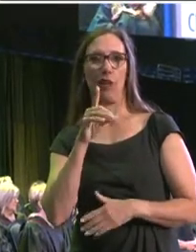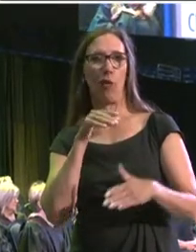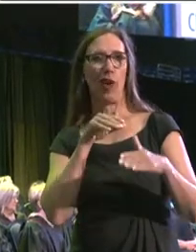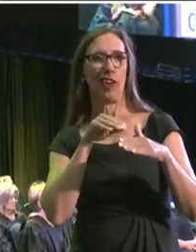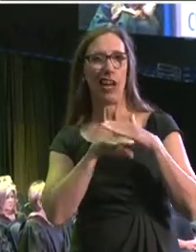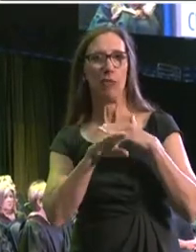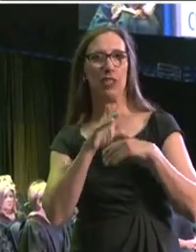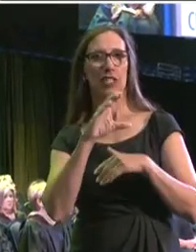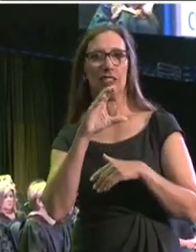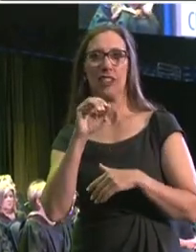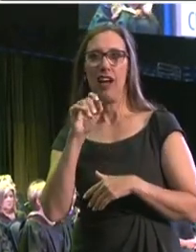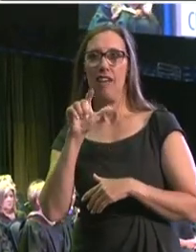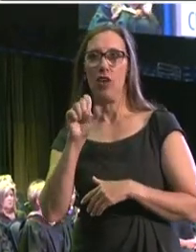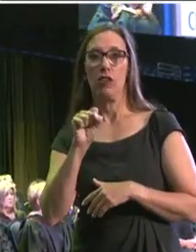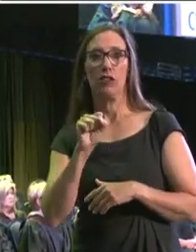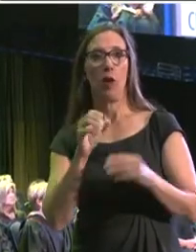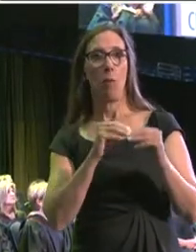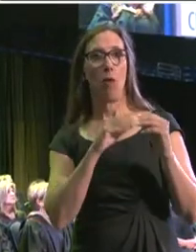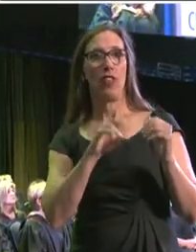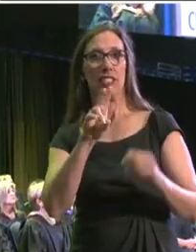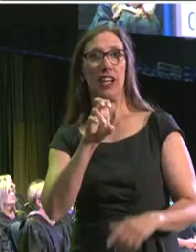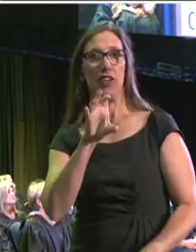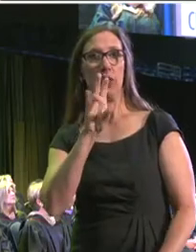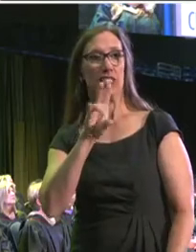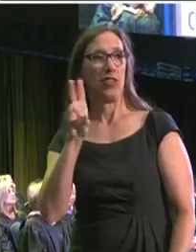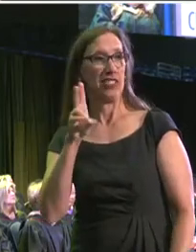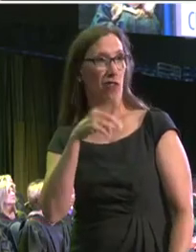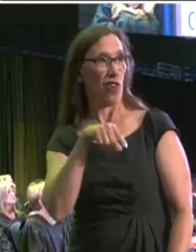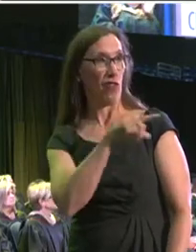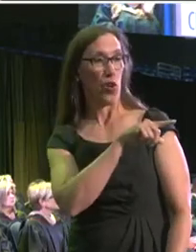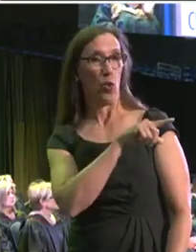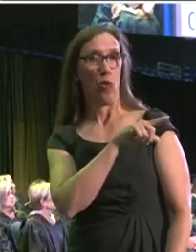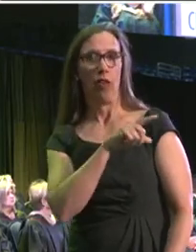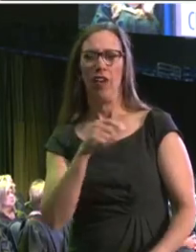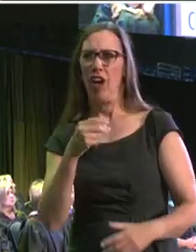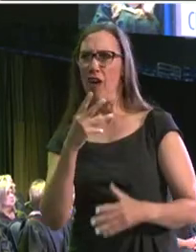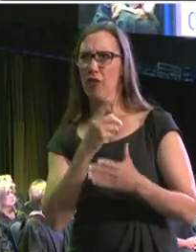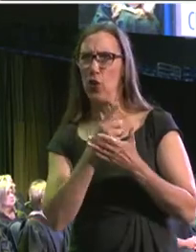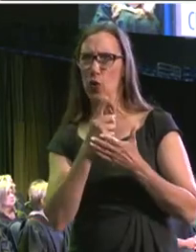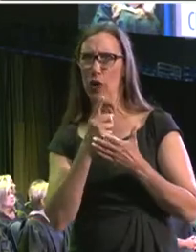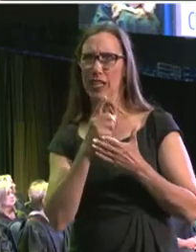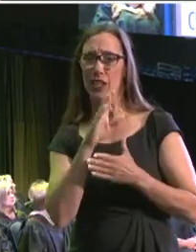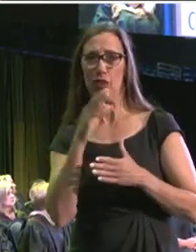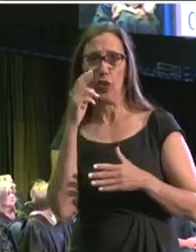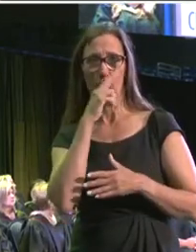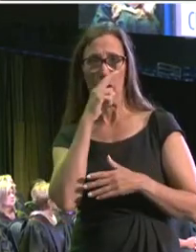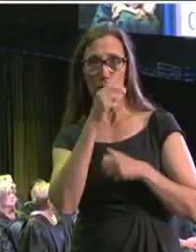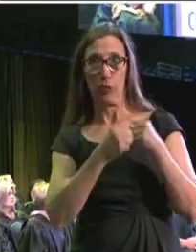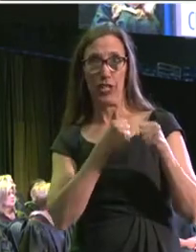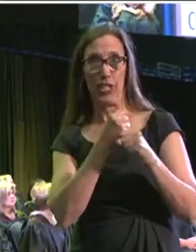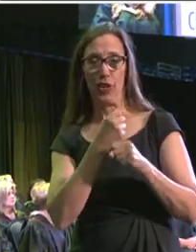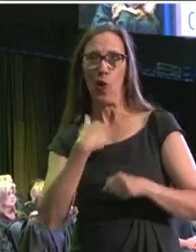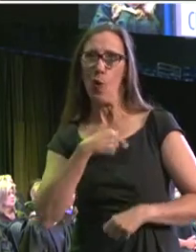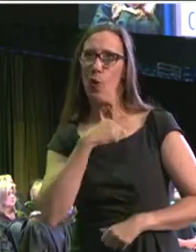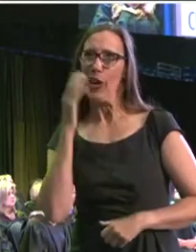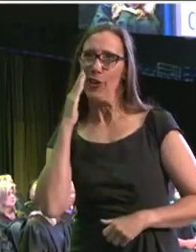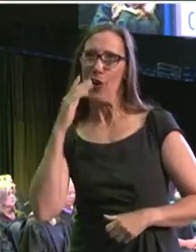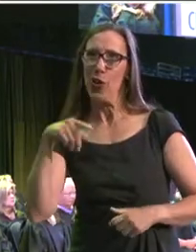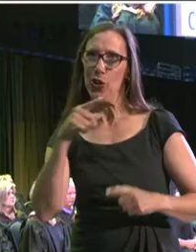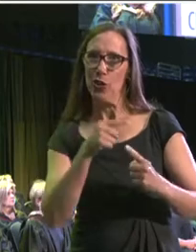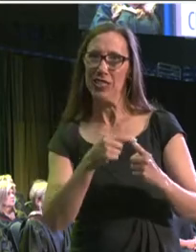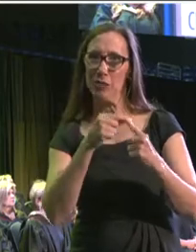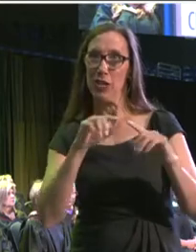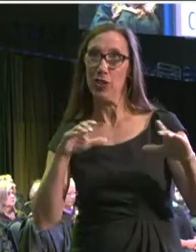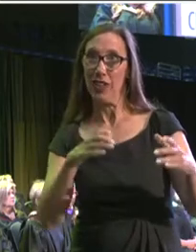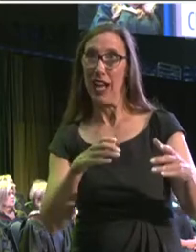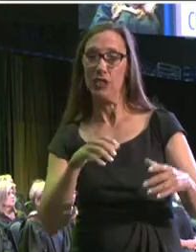Falls, over 777 of you. And within just a few weeks of your freshman year, we knew you were a special class.